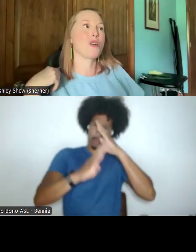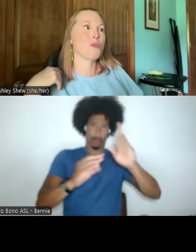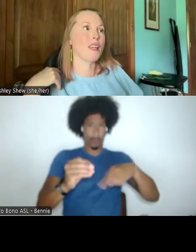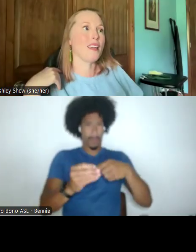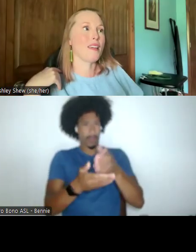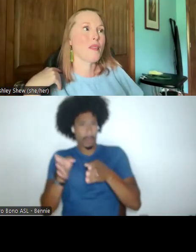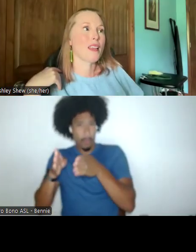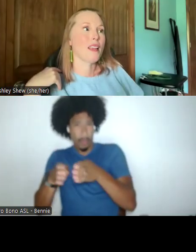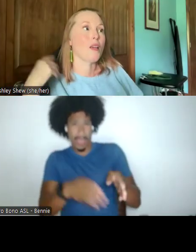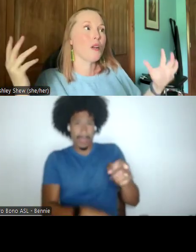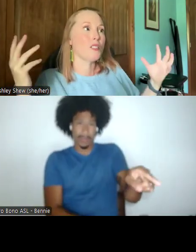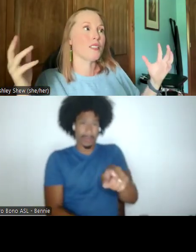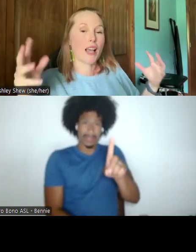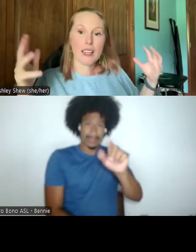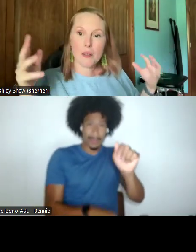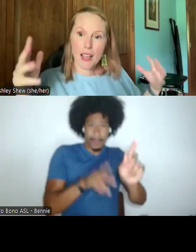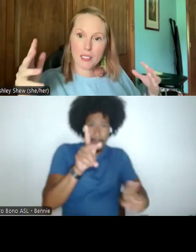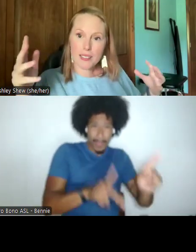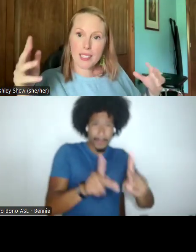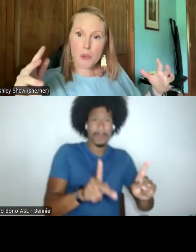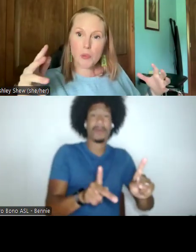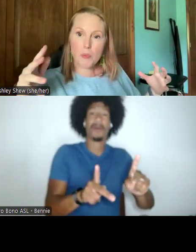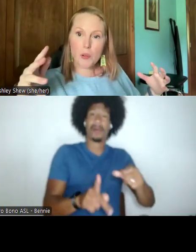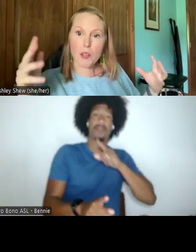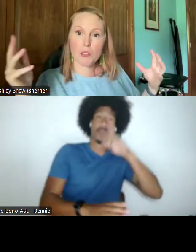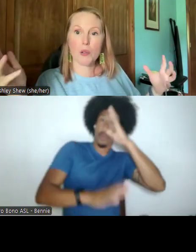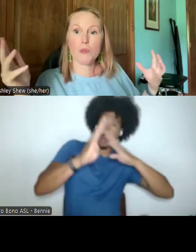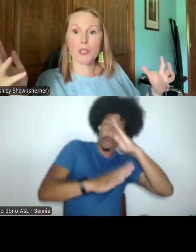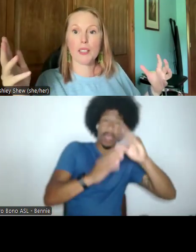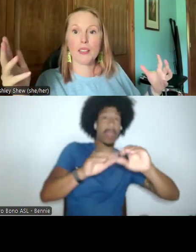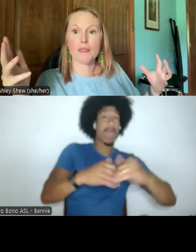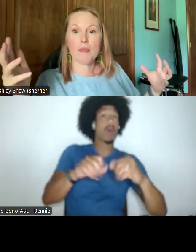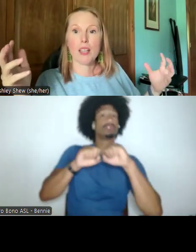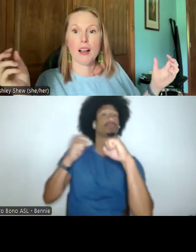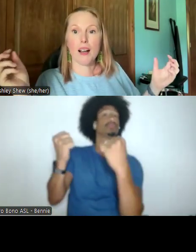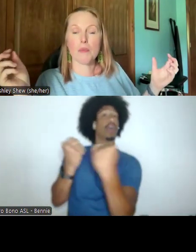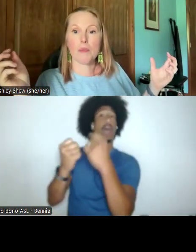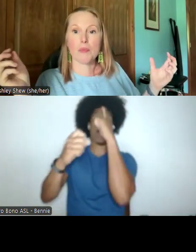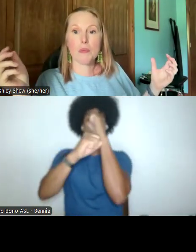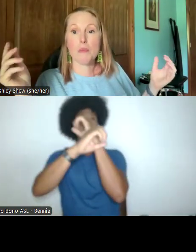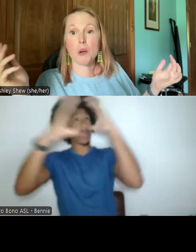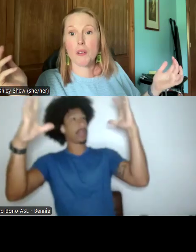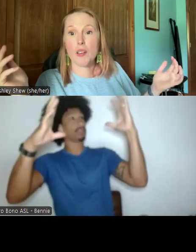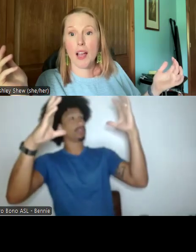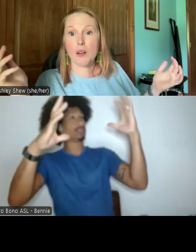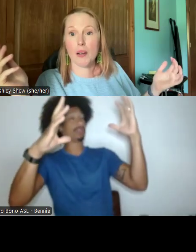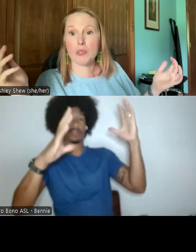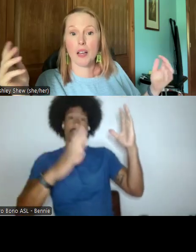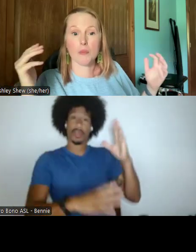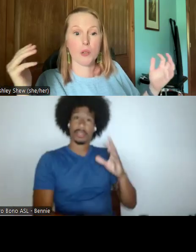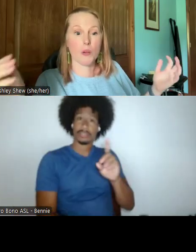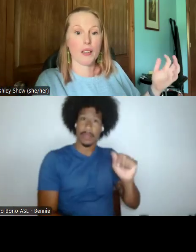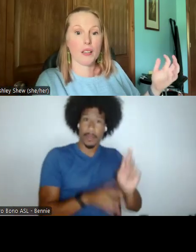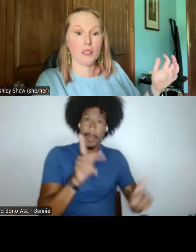ways in which society imagines disabled people that result in really sometimes horrific